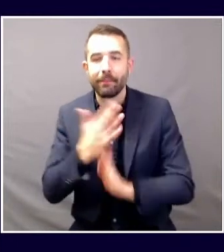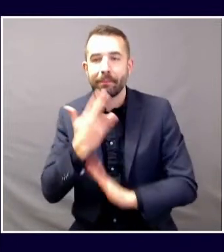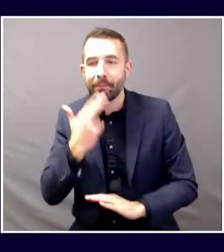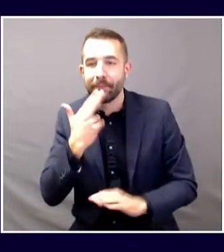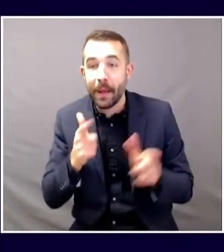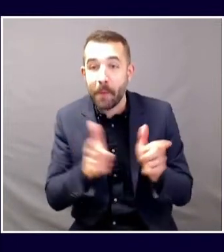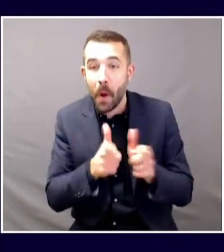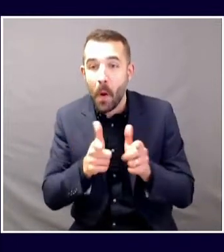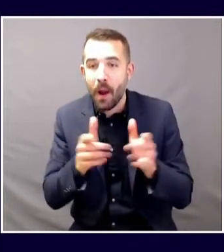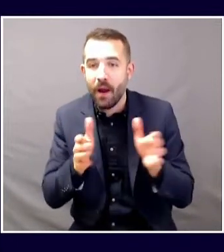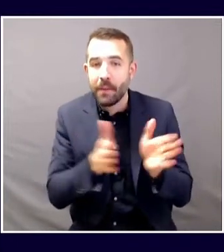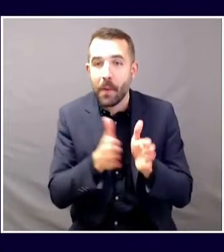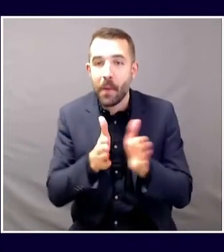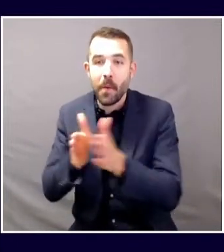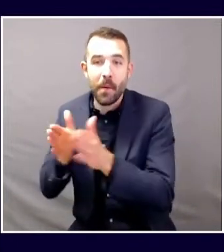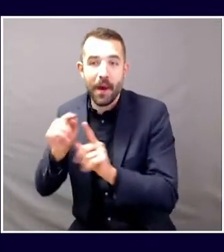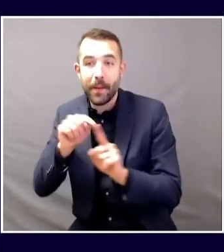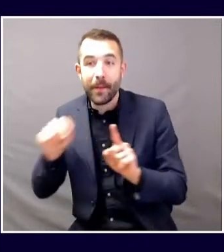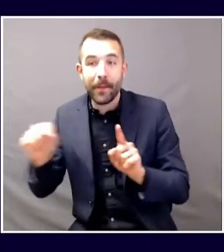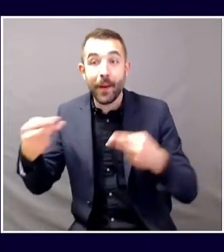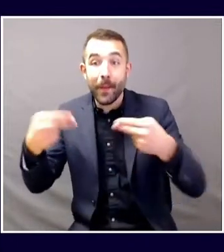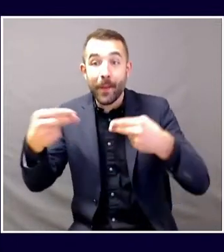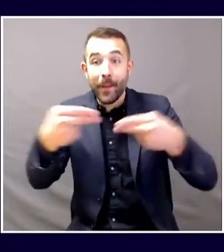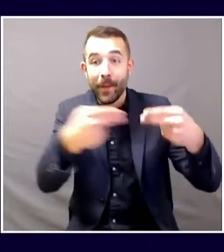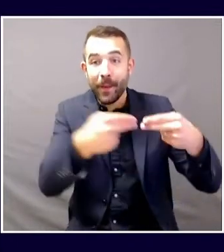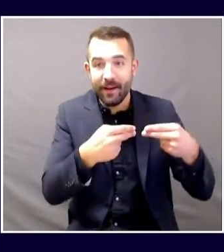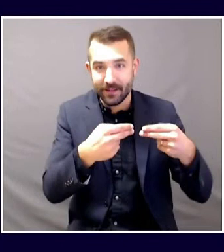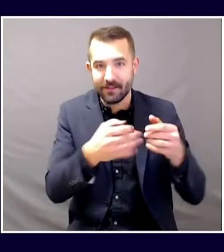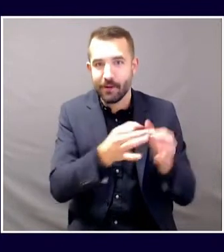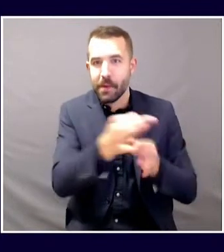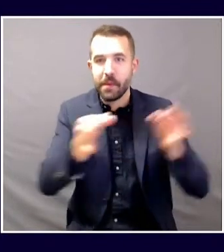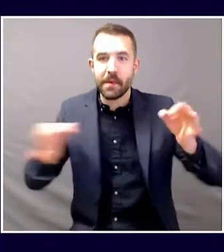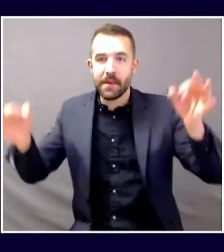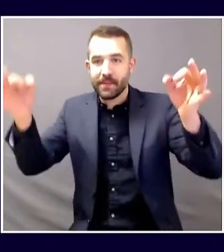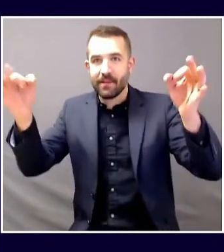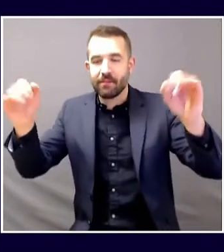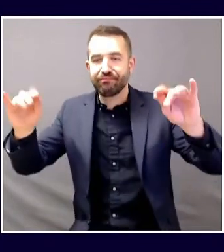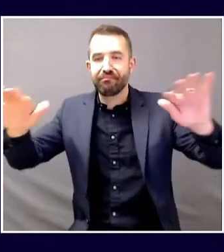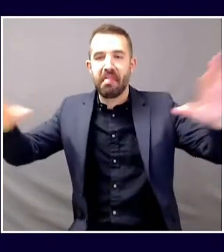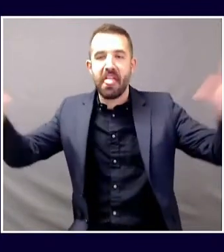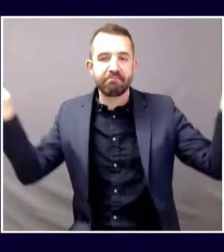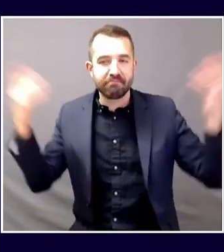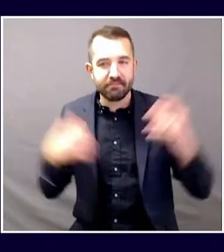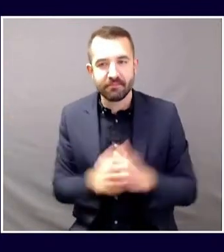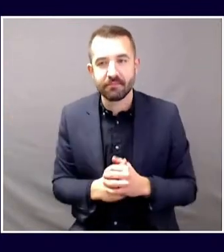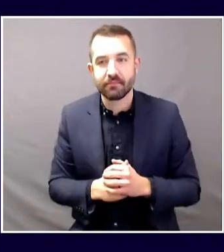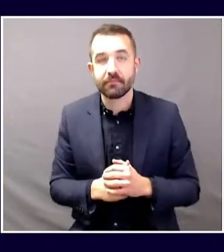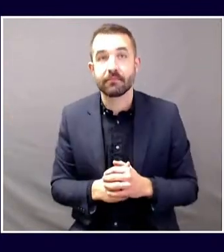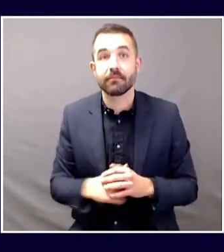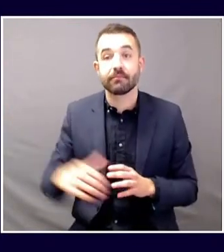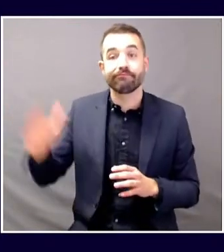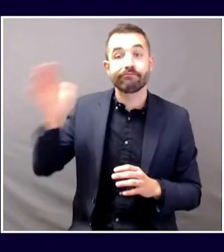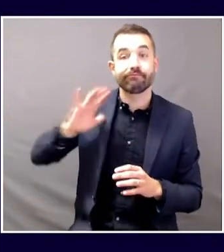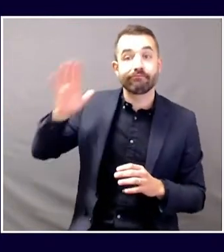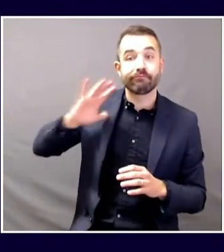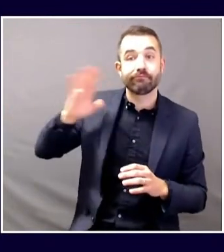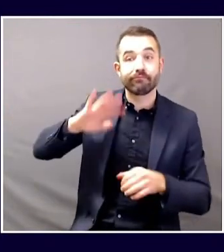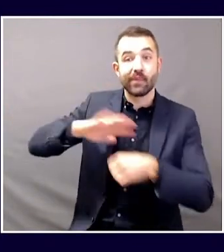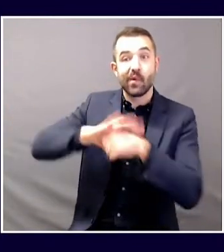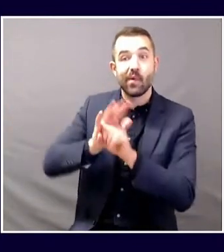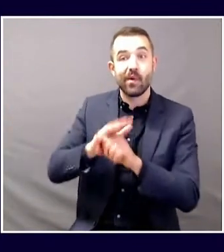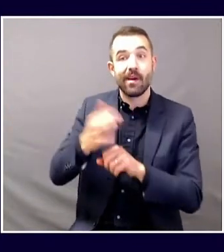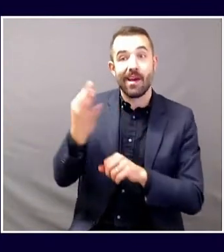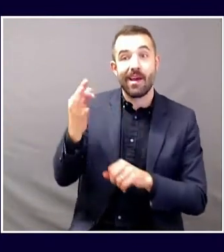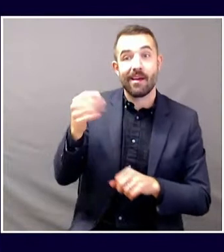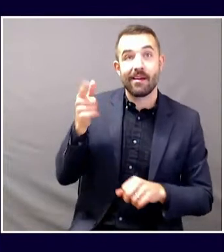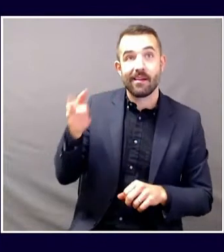transmission. Early in the pandemic, COVID-19 was associated as a phenomenon of populated